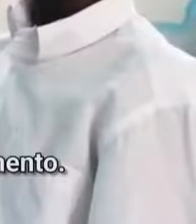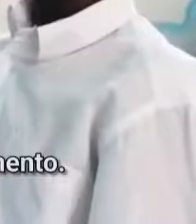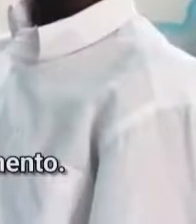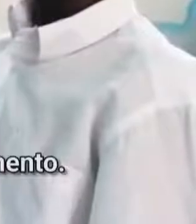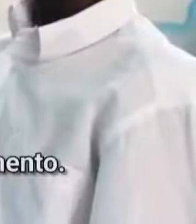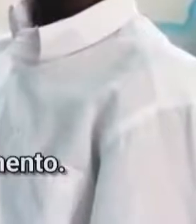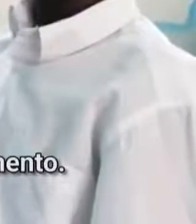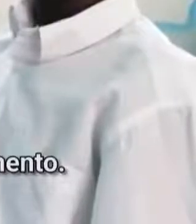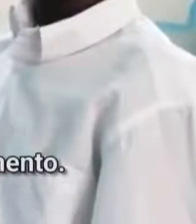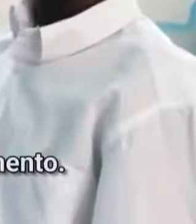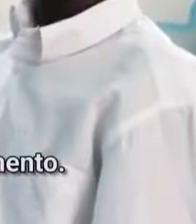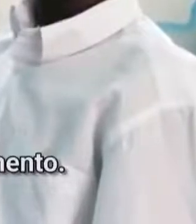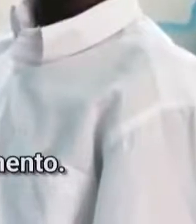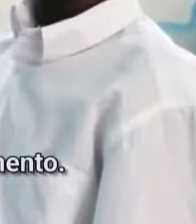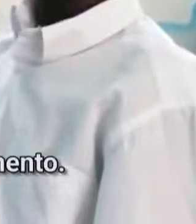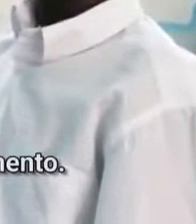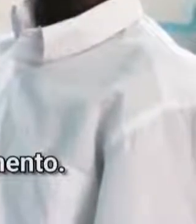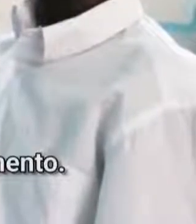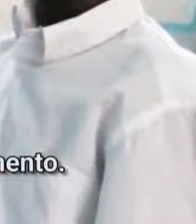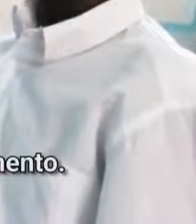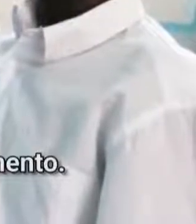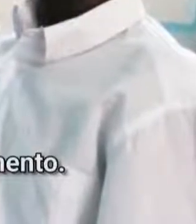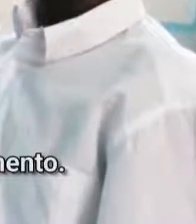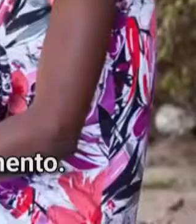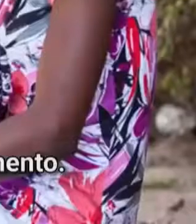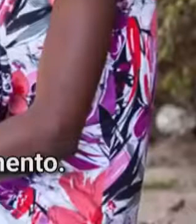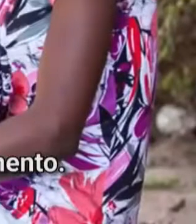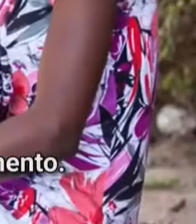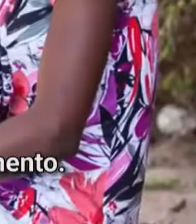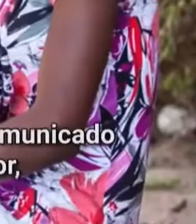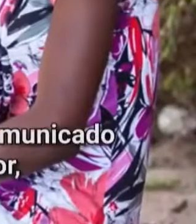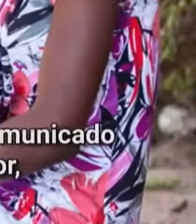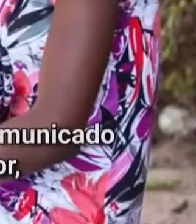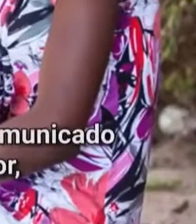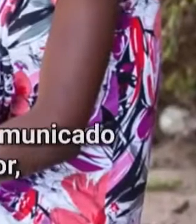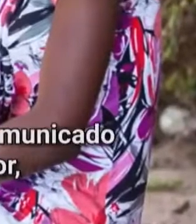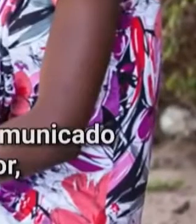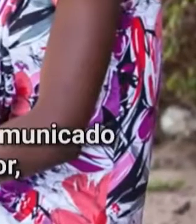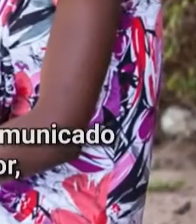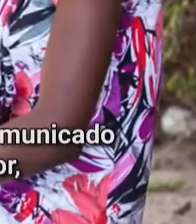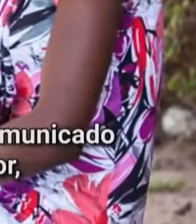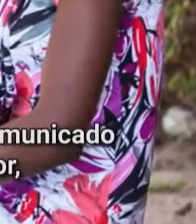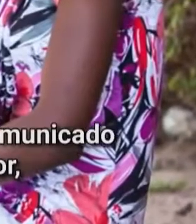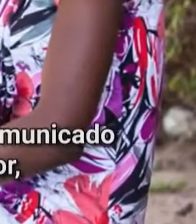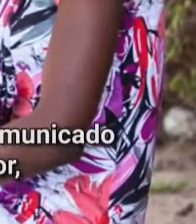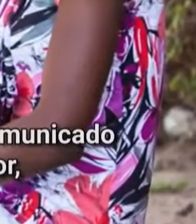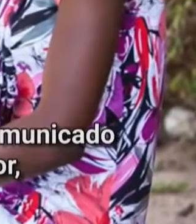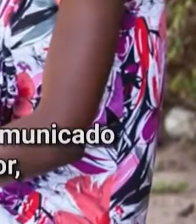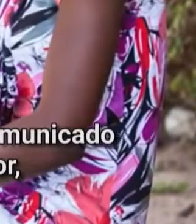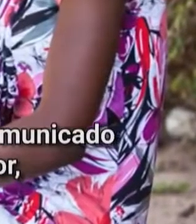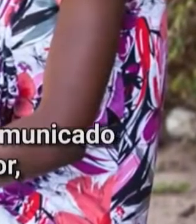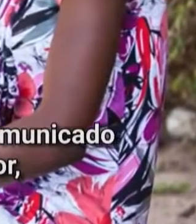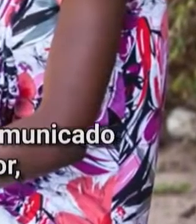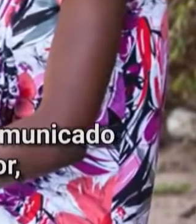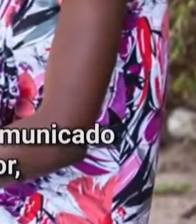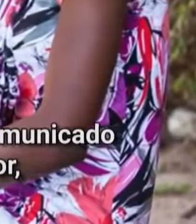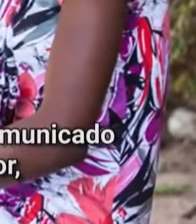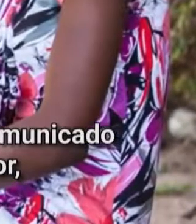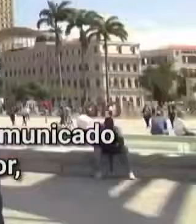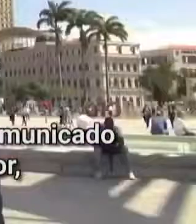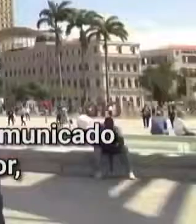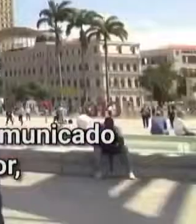to change the face of knowledge transaction. The whole idea is the knowledge, when